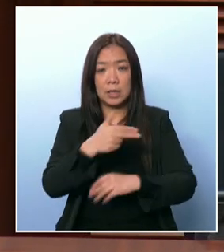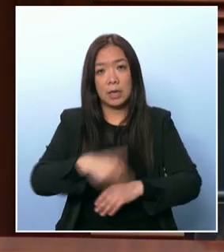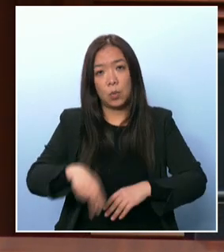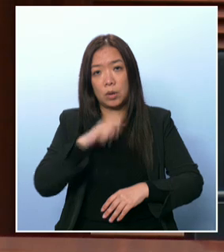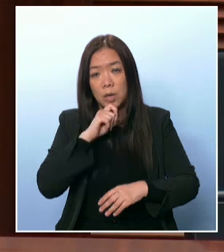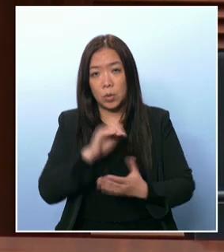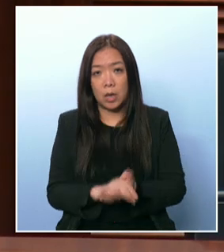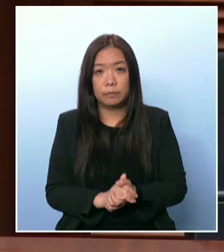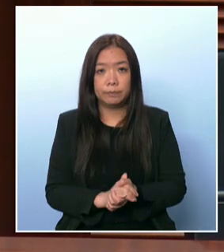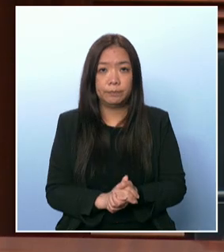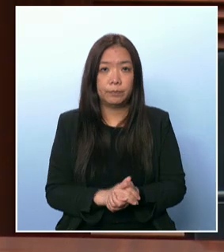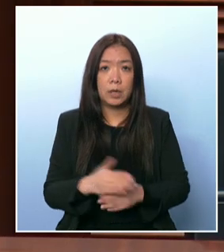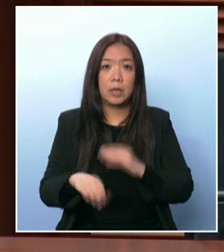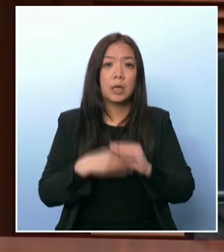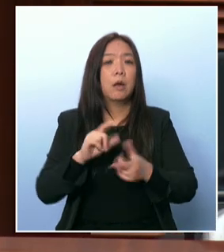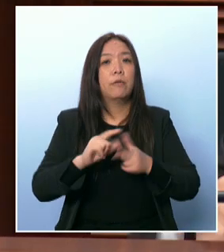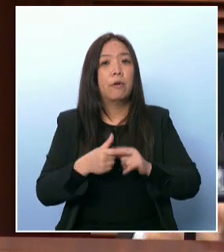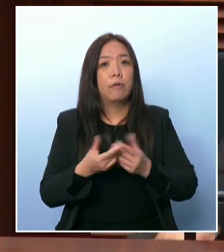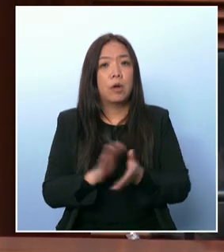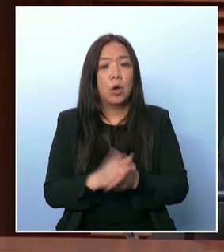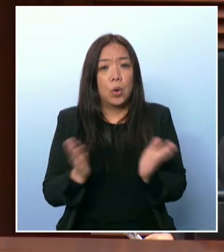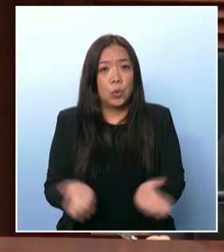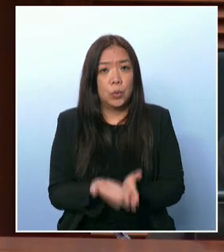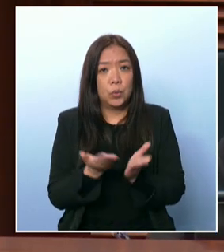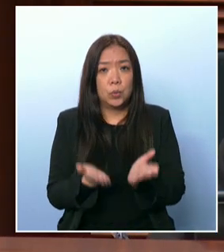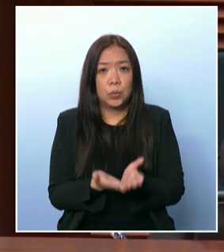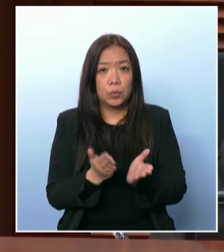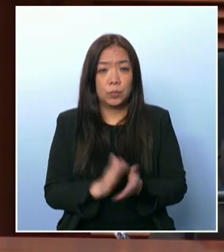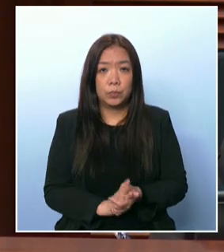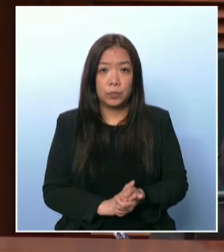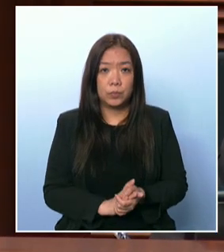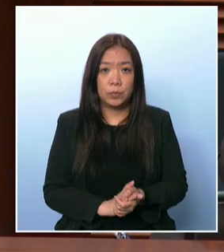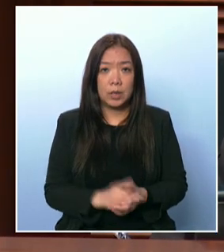we will have the blueprint, the Chinese medicine development blueprint.